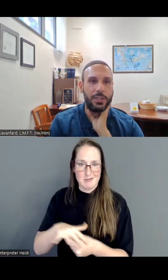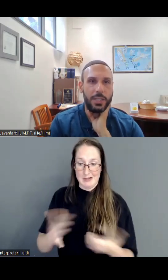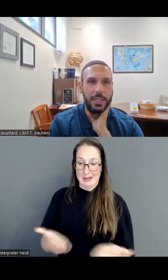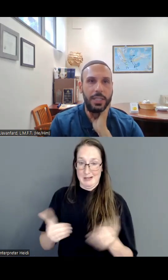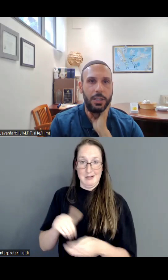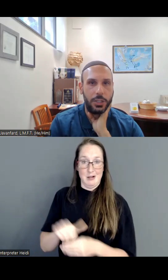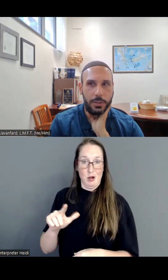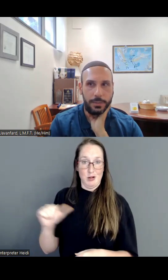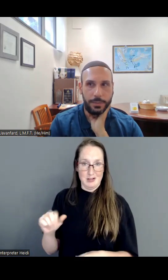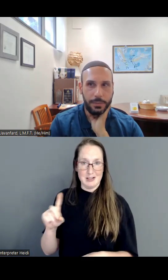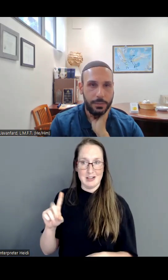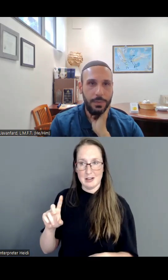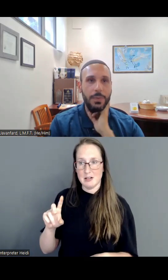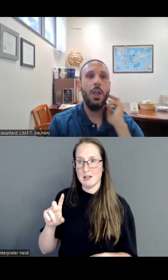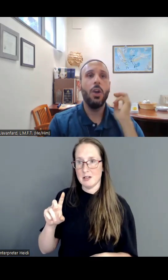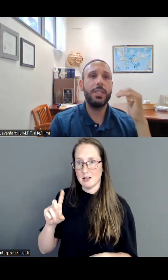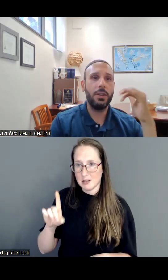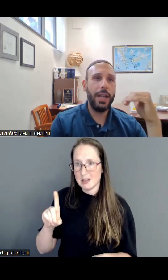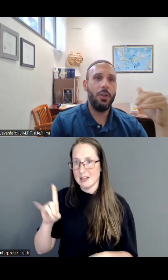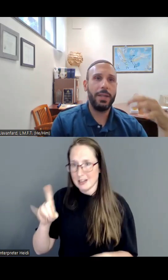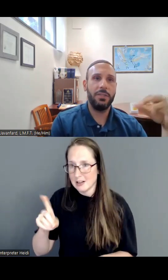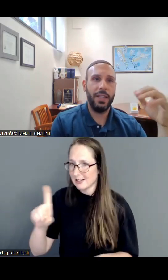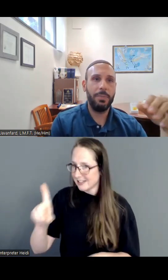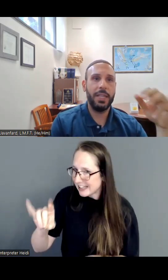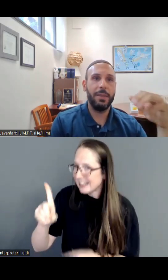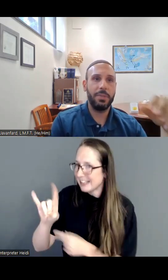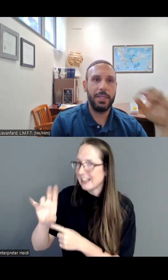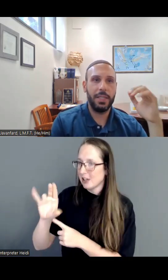Los Angeles at D.D. Hirsch. We start out by